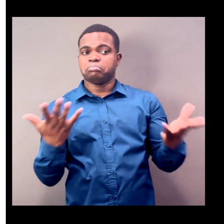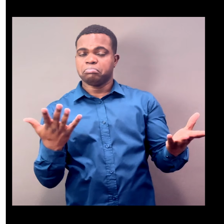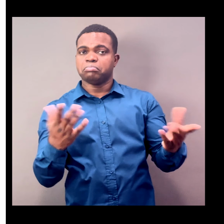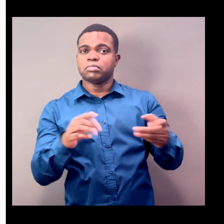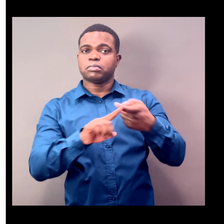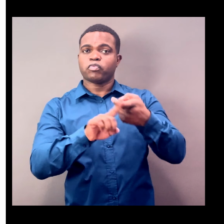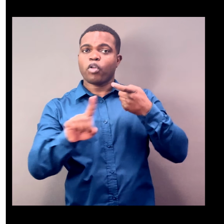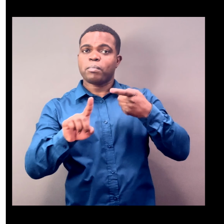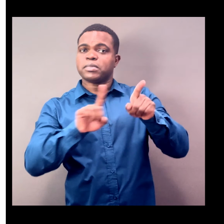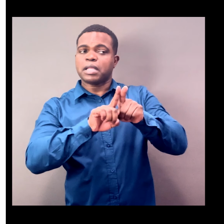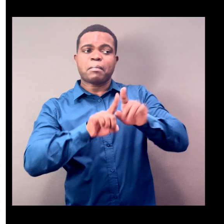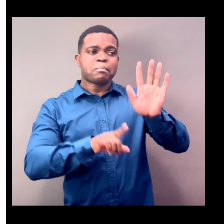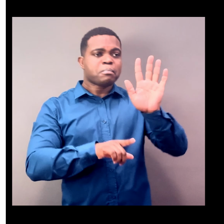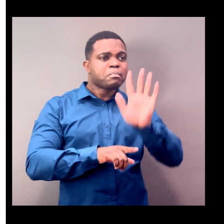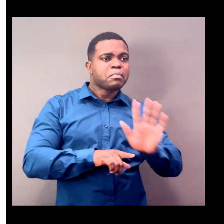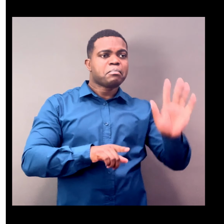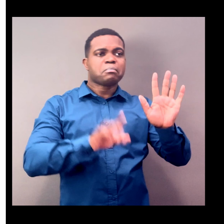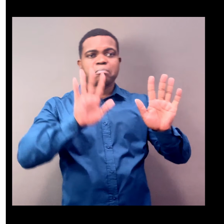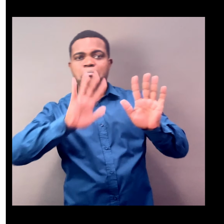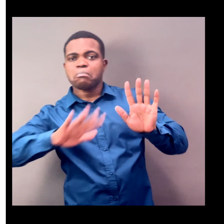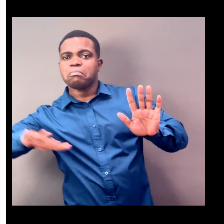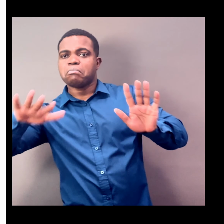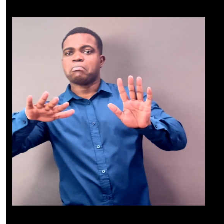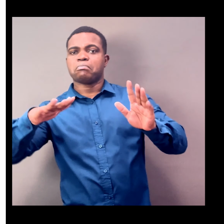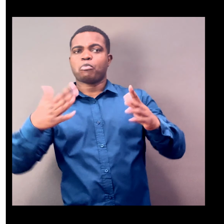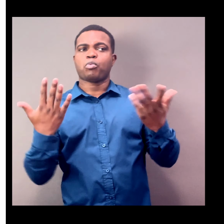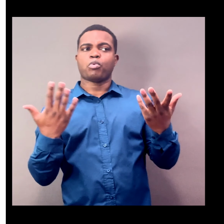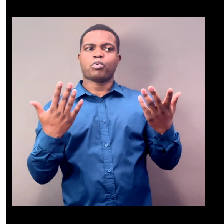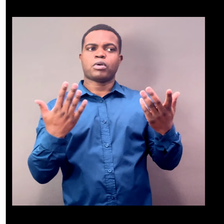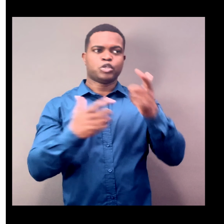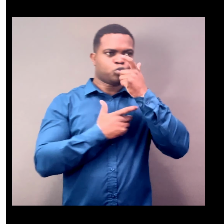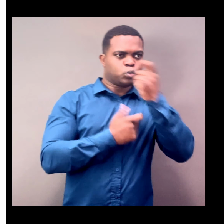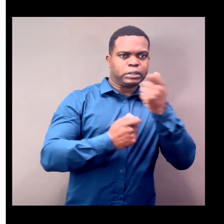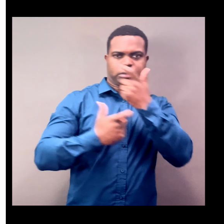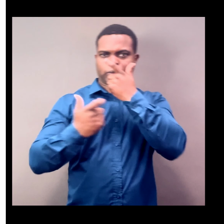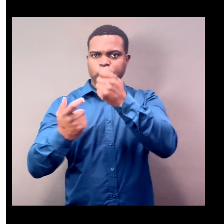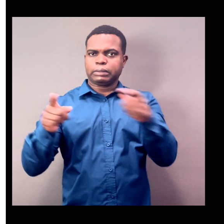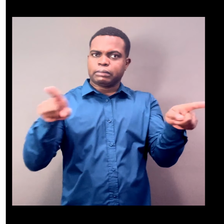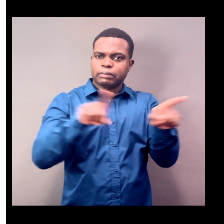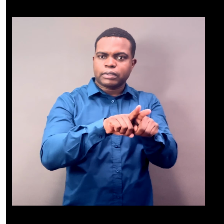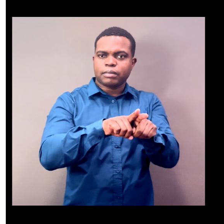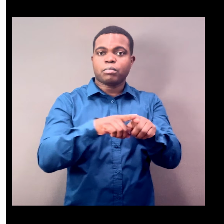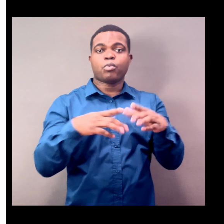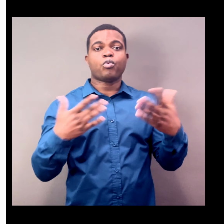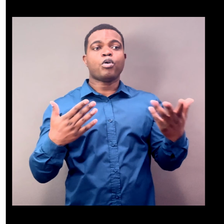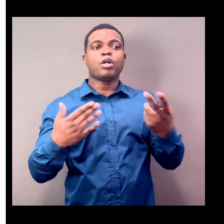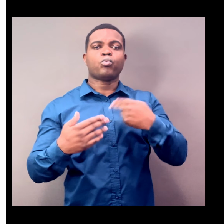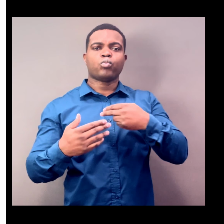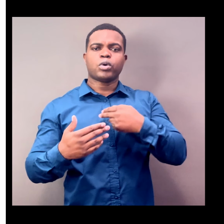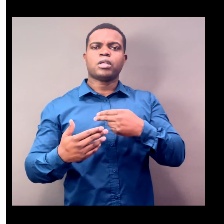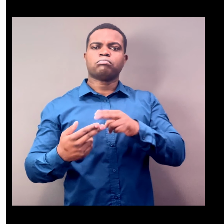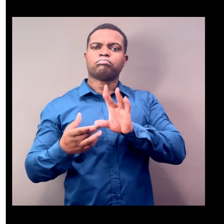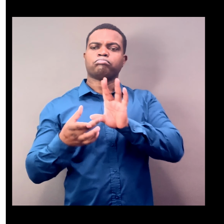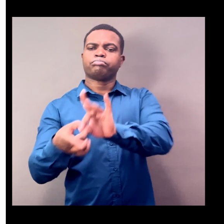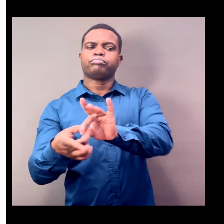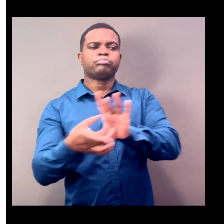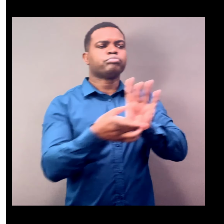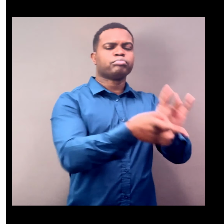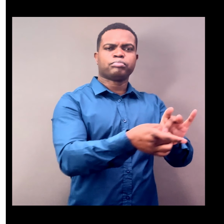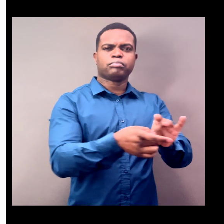connected by geographic location or they have special interests or even affiliation in some